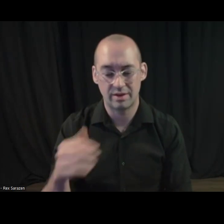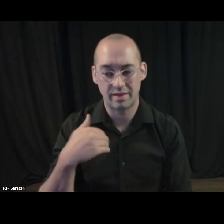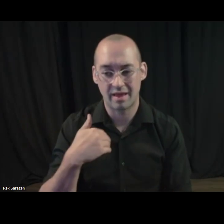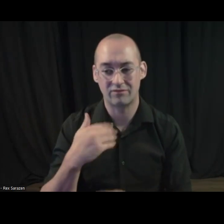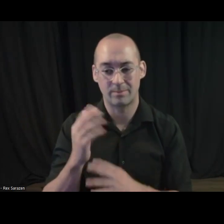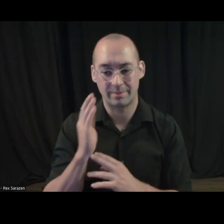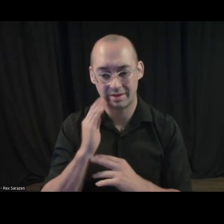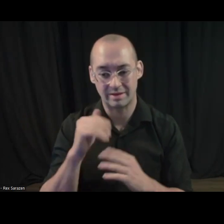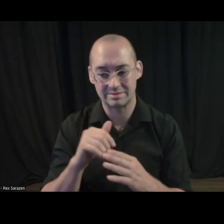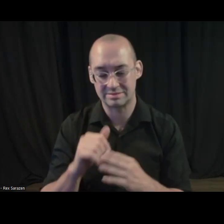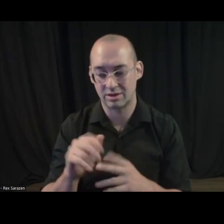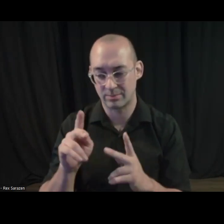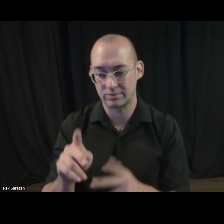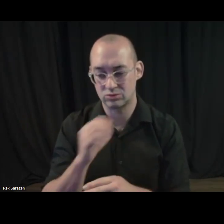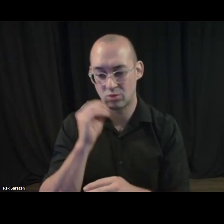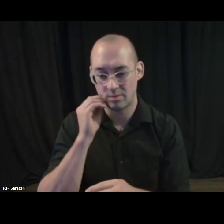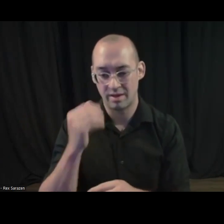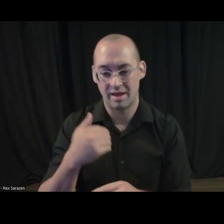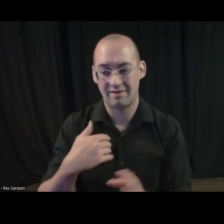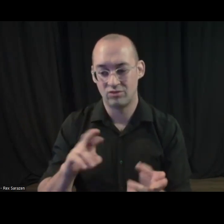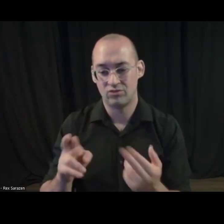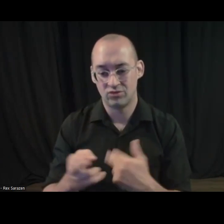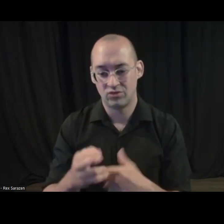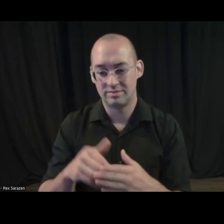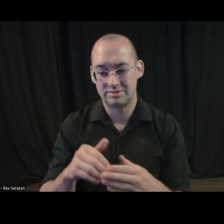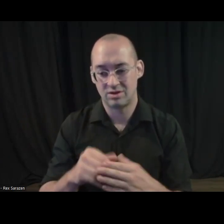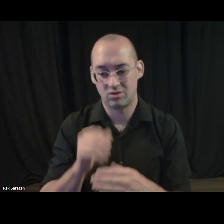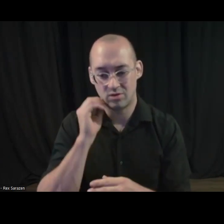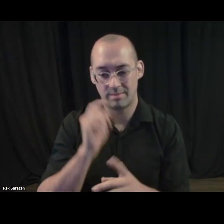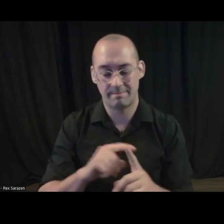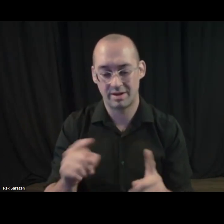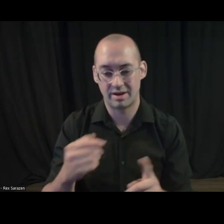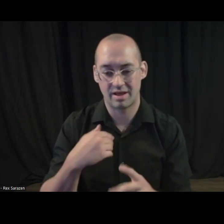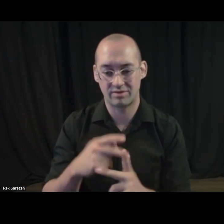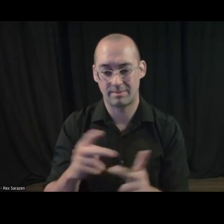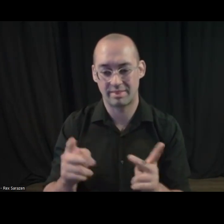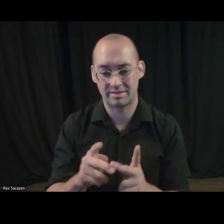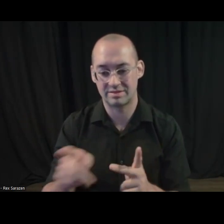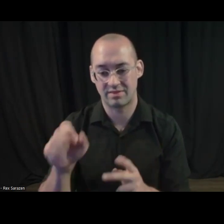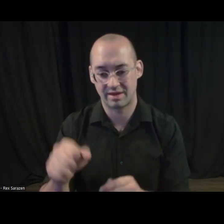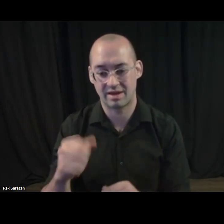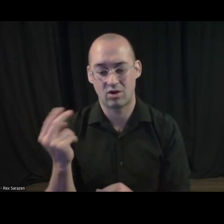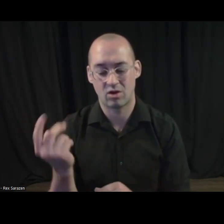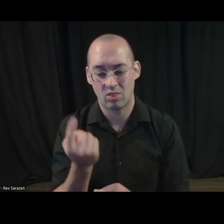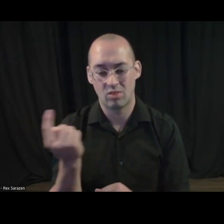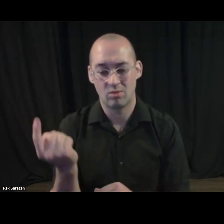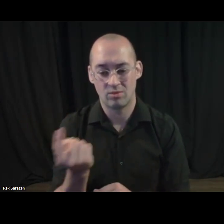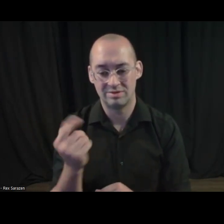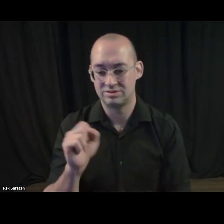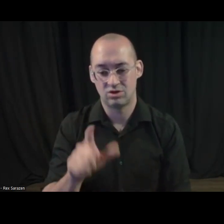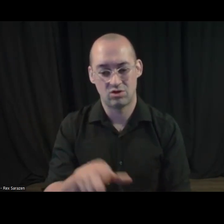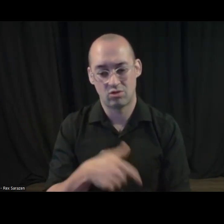They may have a room in someone's home, but having a place that they can always, as long as we